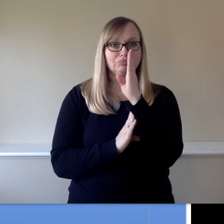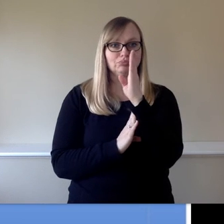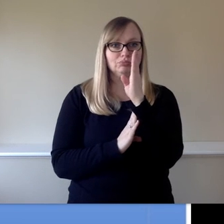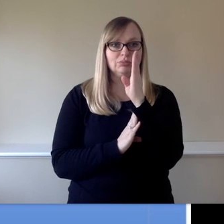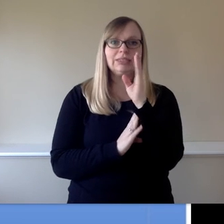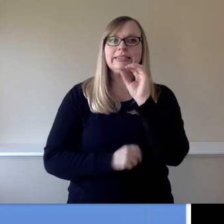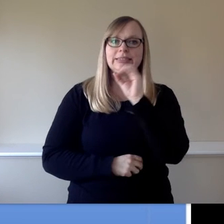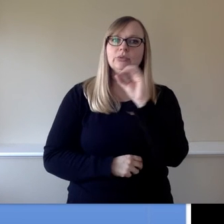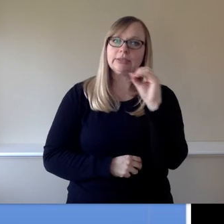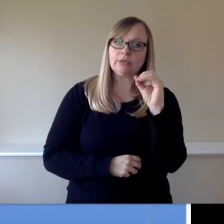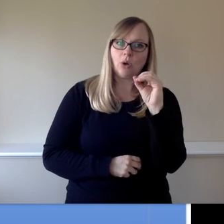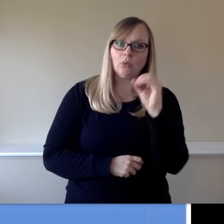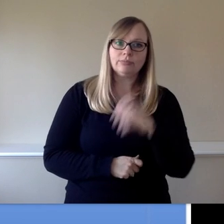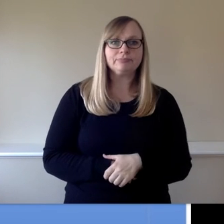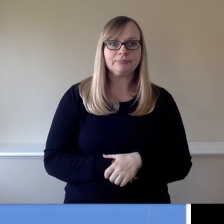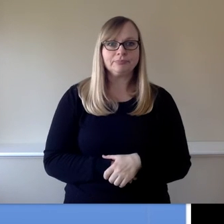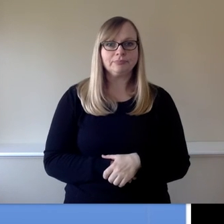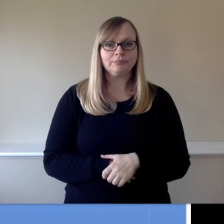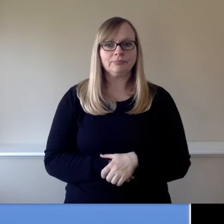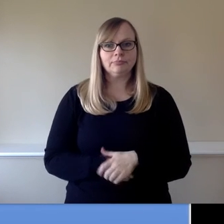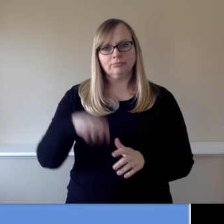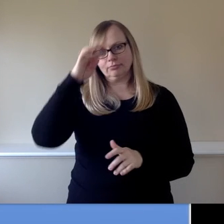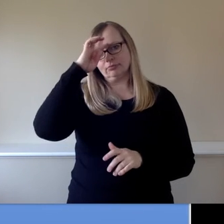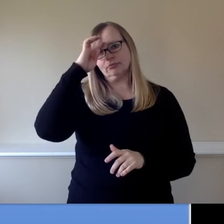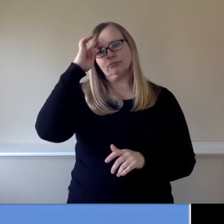or 00 hour.